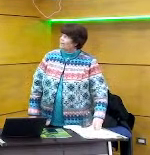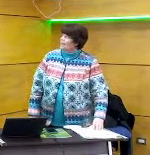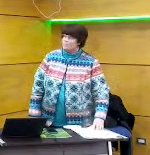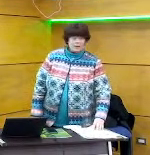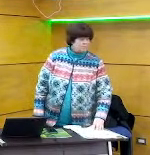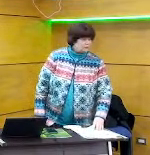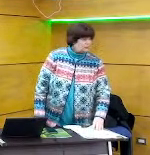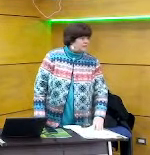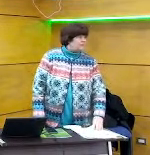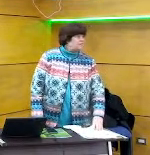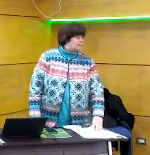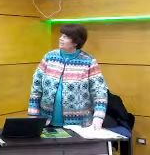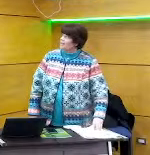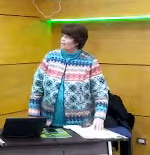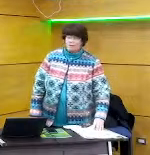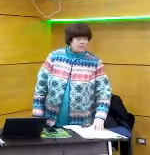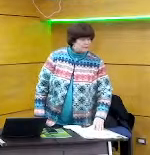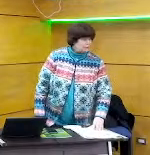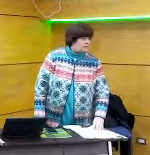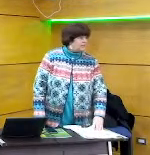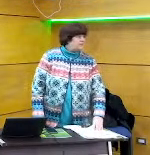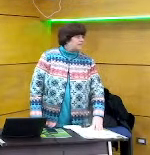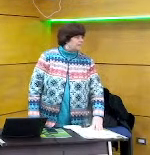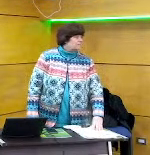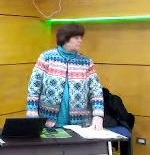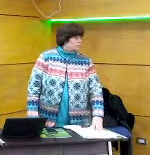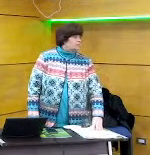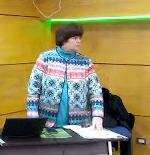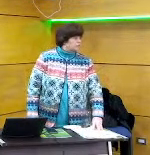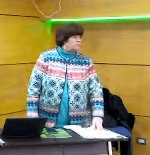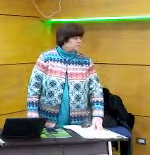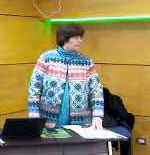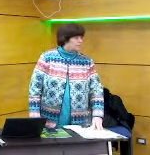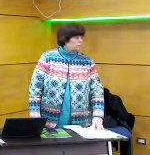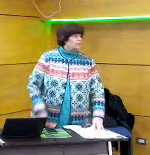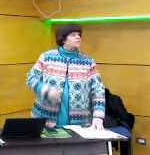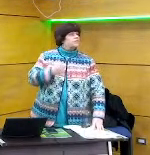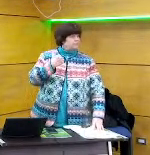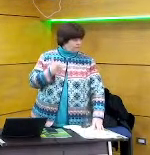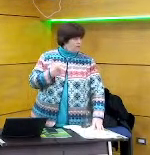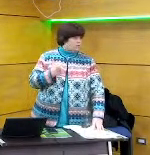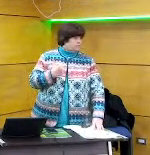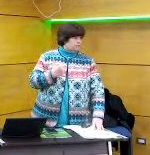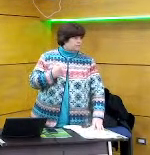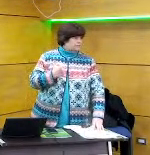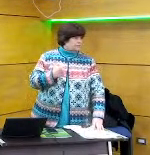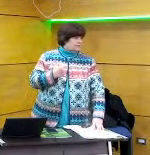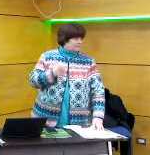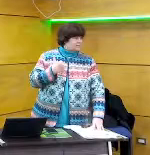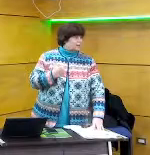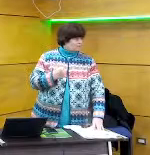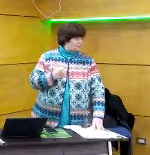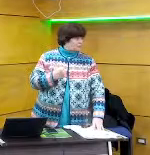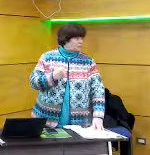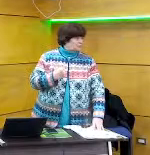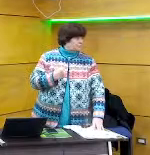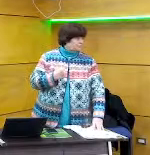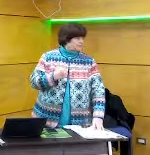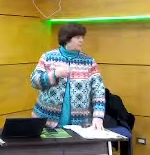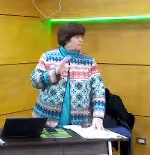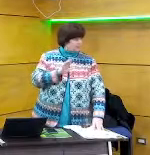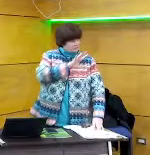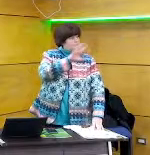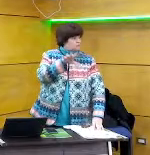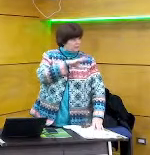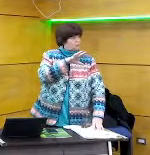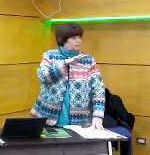actually have the opportunity to get some of your first and second graders involved in this competition